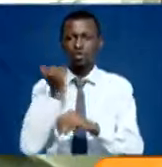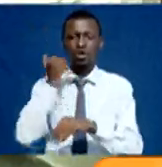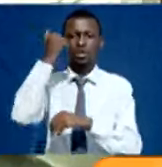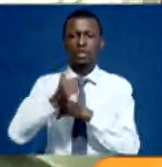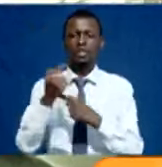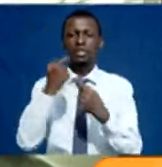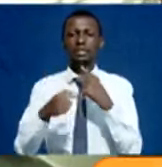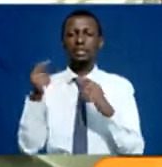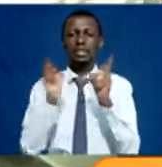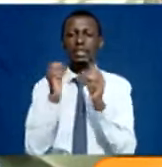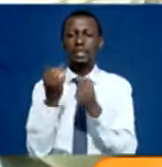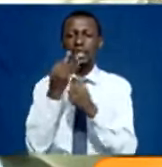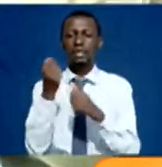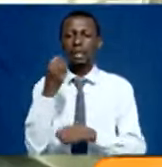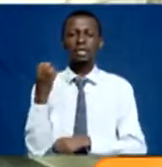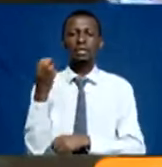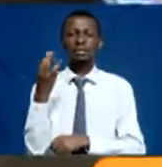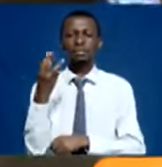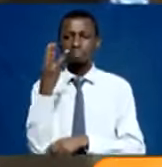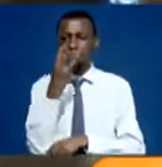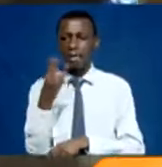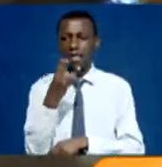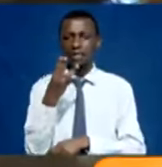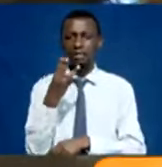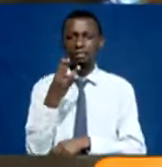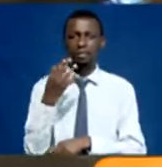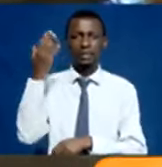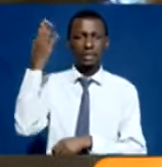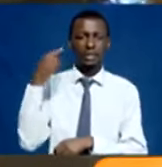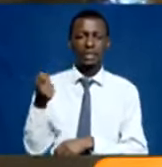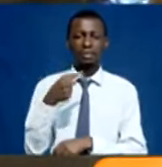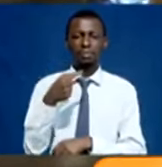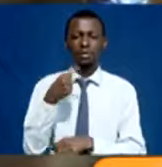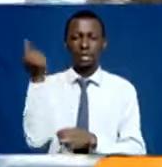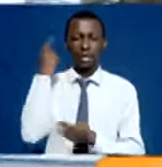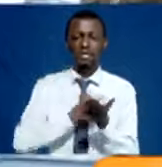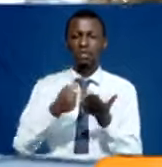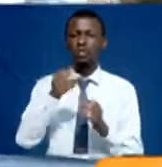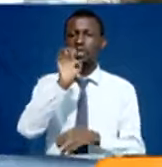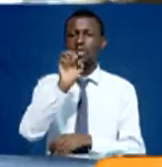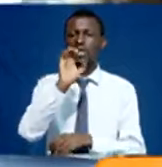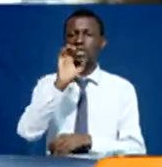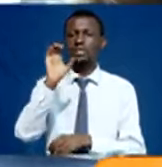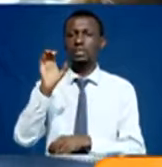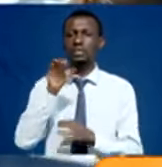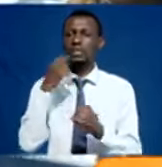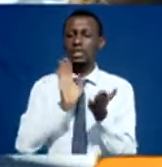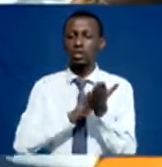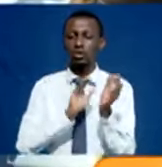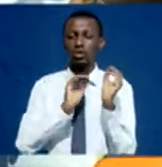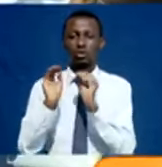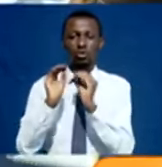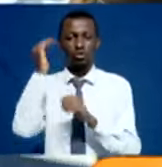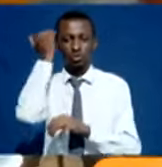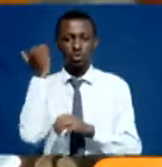for highlighting of submissions. Last week, the EACC communicated that it had recommended prosecution of Nyakang’o alongside former